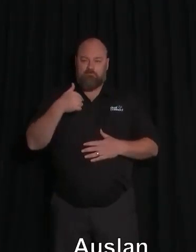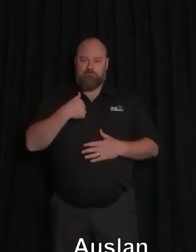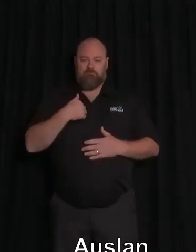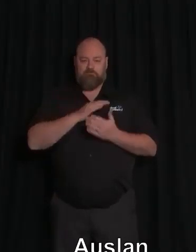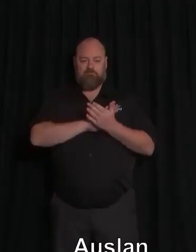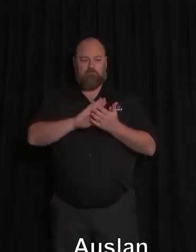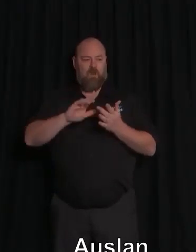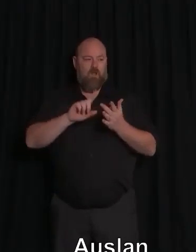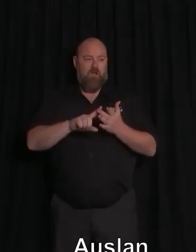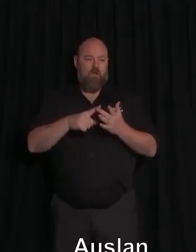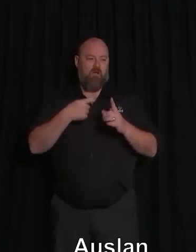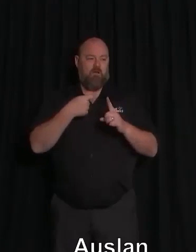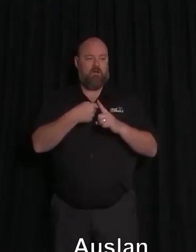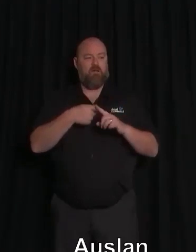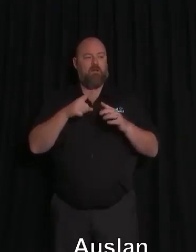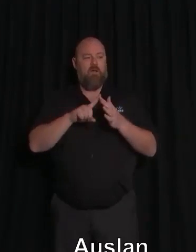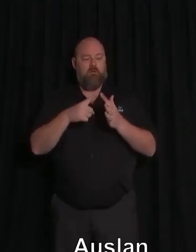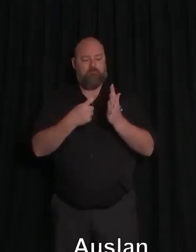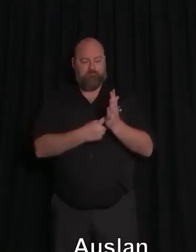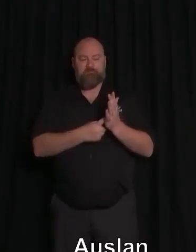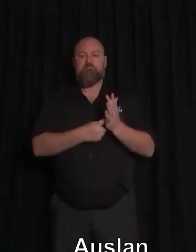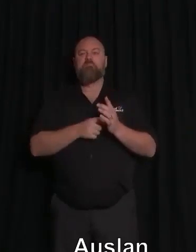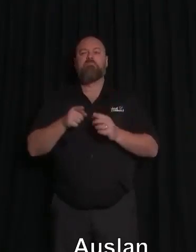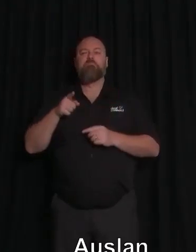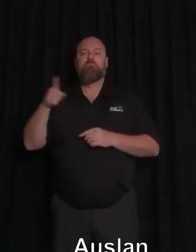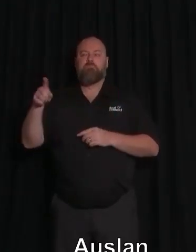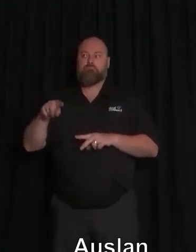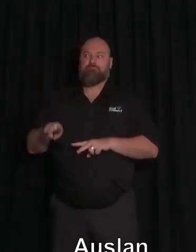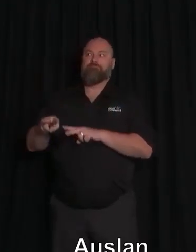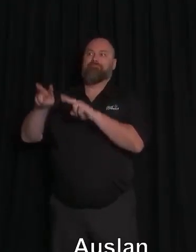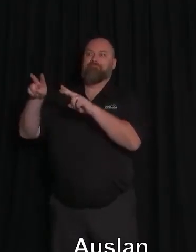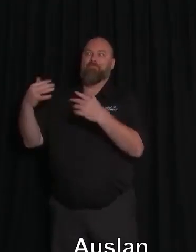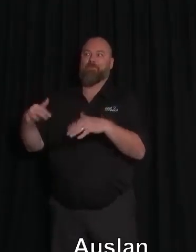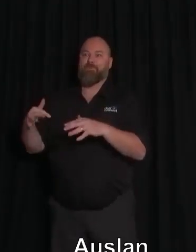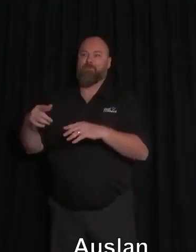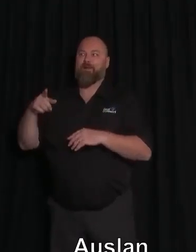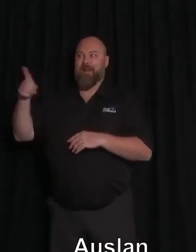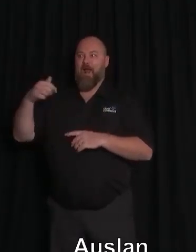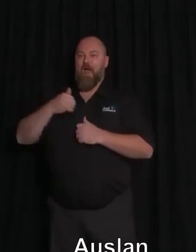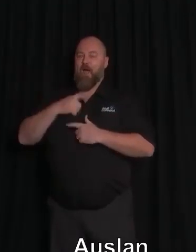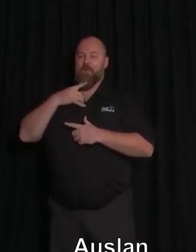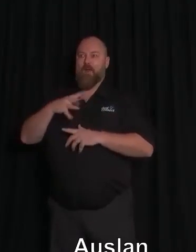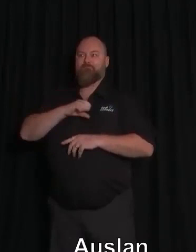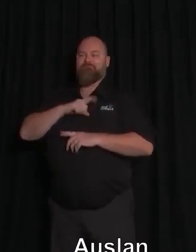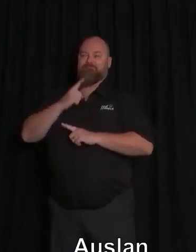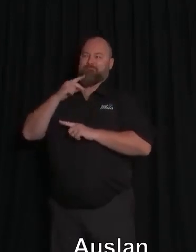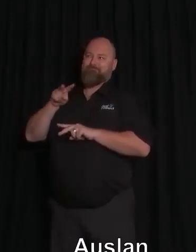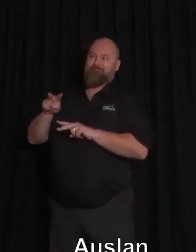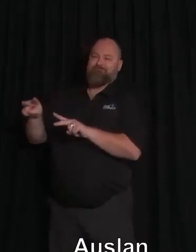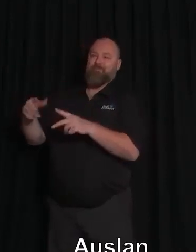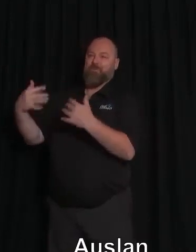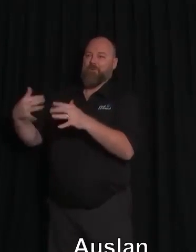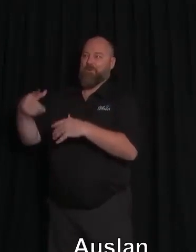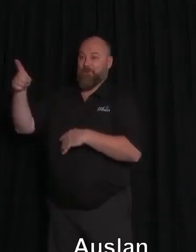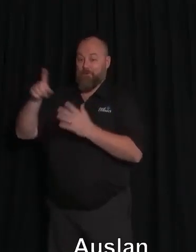an inspiration to all of us as intersex people, and Heike is like all our personal hero. When we found intersex, we found